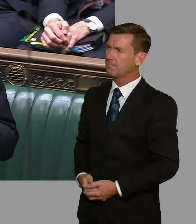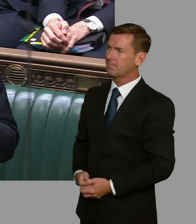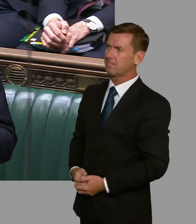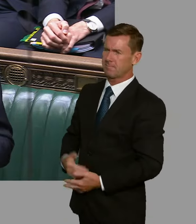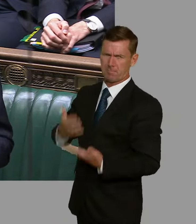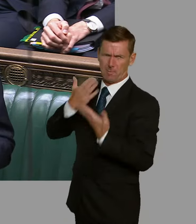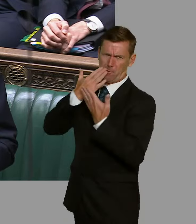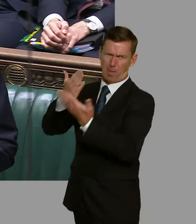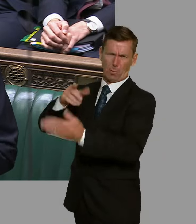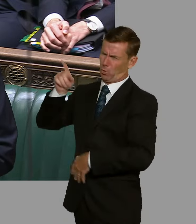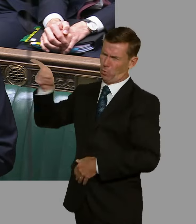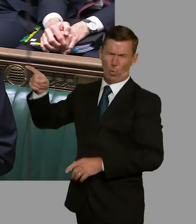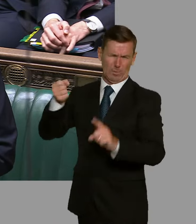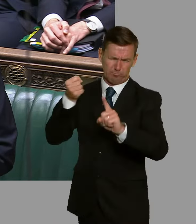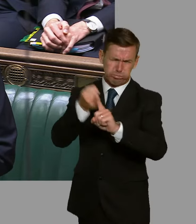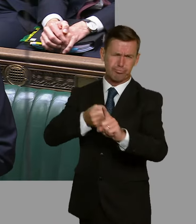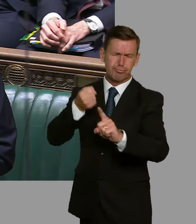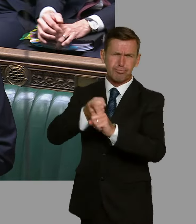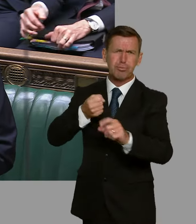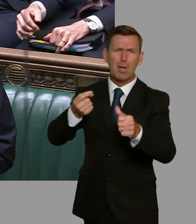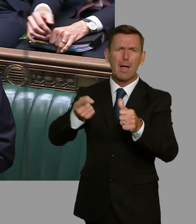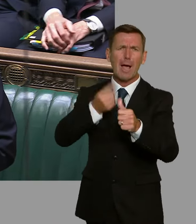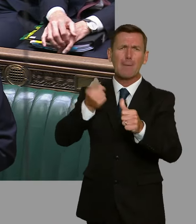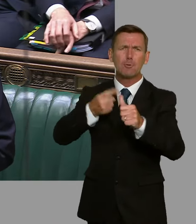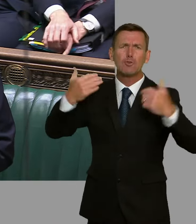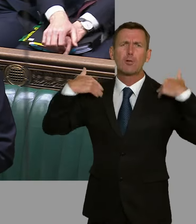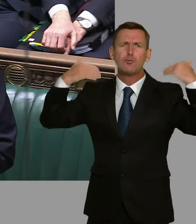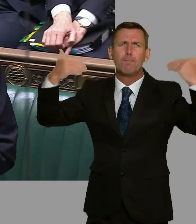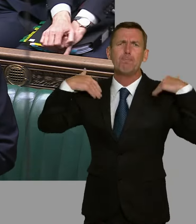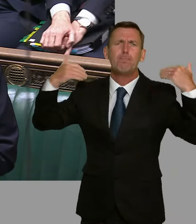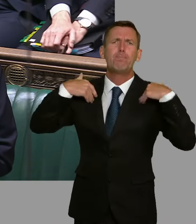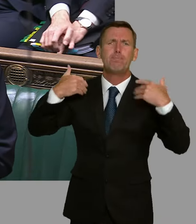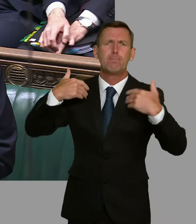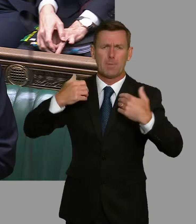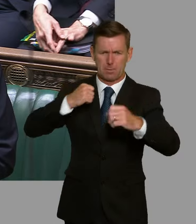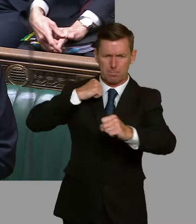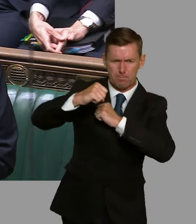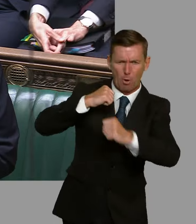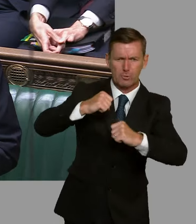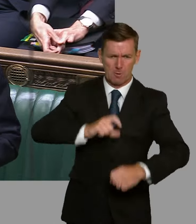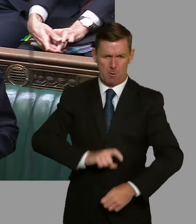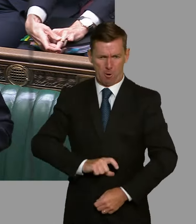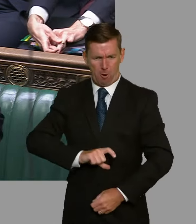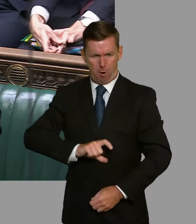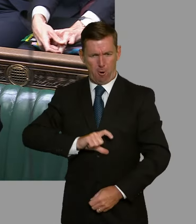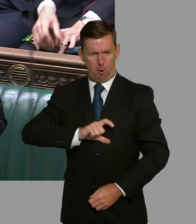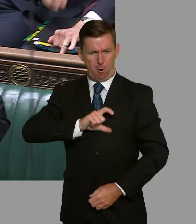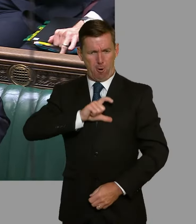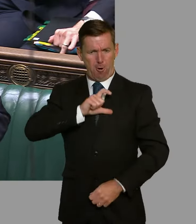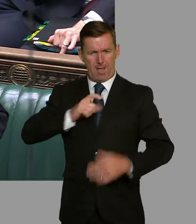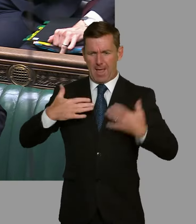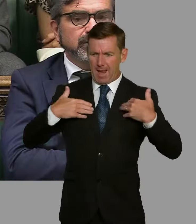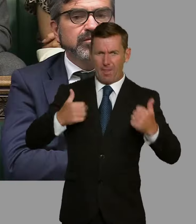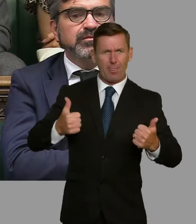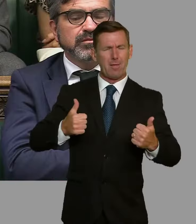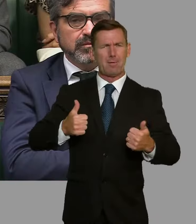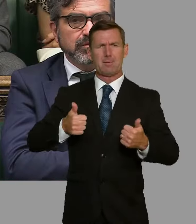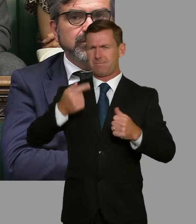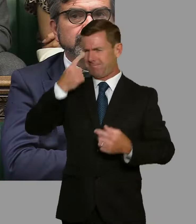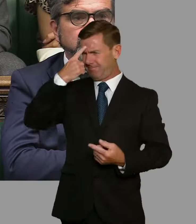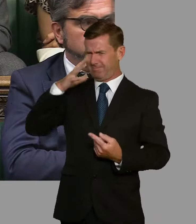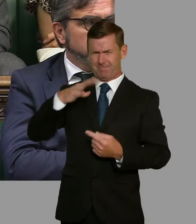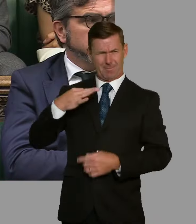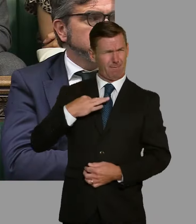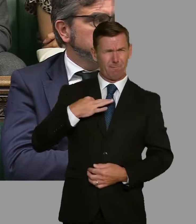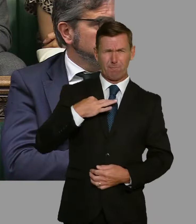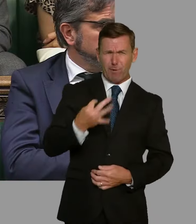mental health and confidence in young people. And the time, I have to say, given by selfless volunteers is inspiring, and we should thank